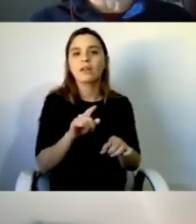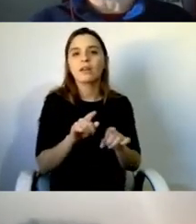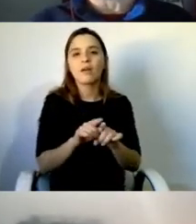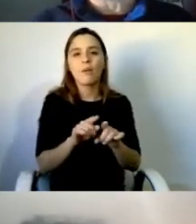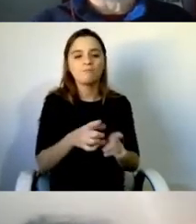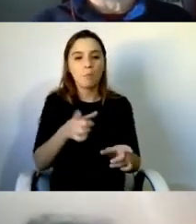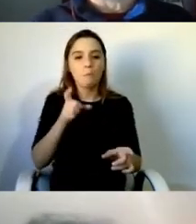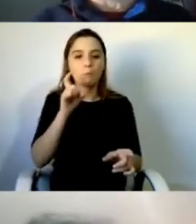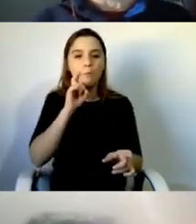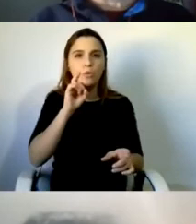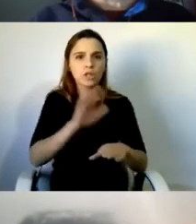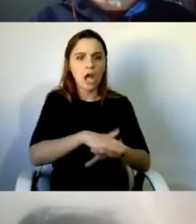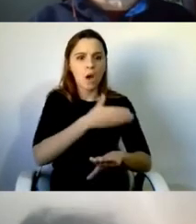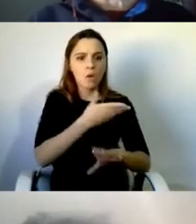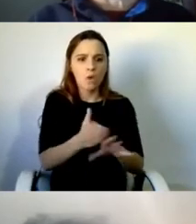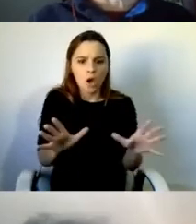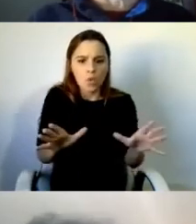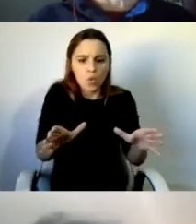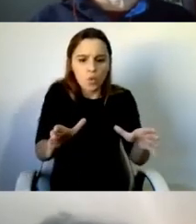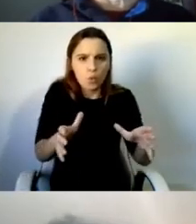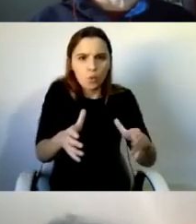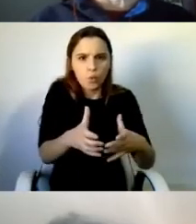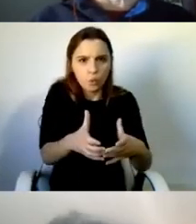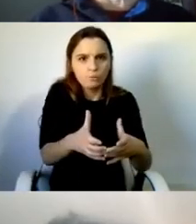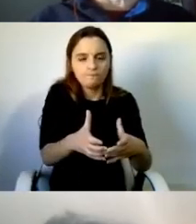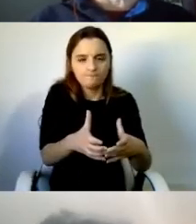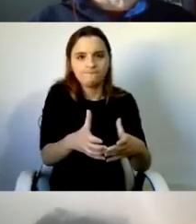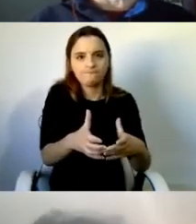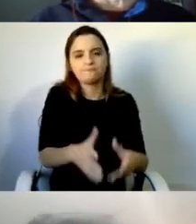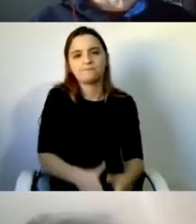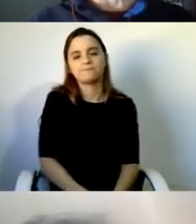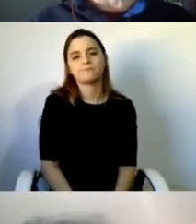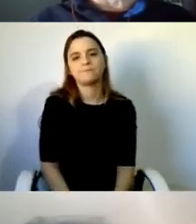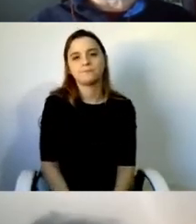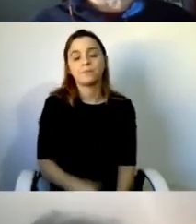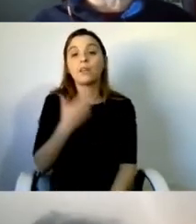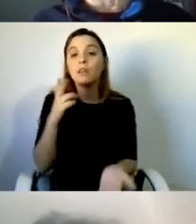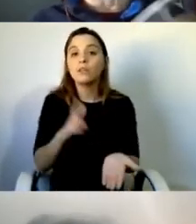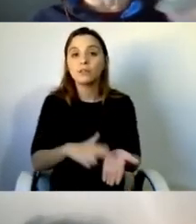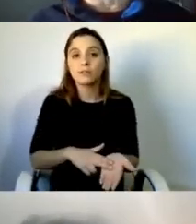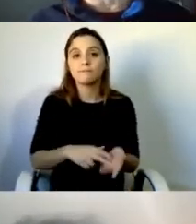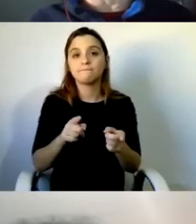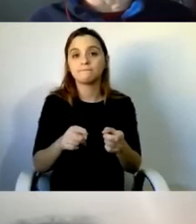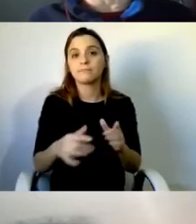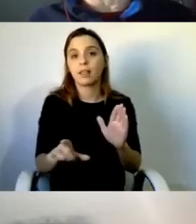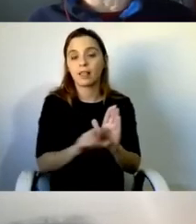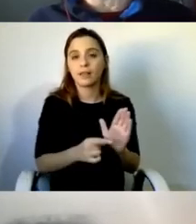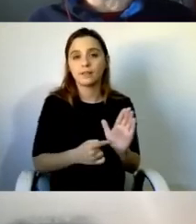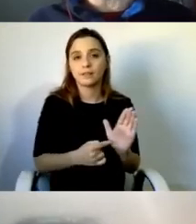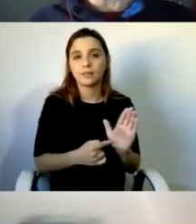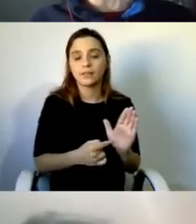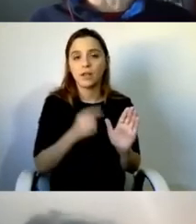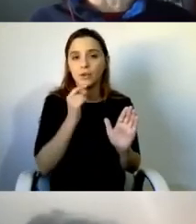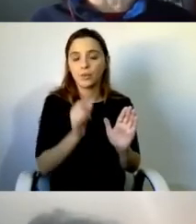So, as a matter of fact, this piece of legislation, which is called Personal Assistance Act,